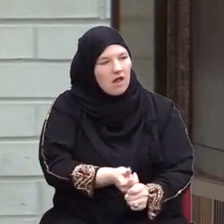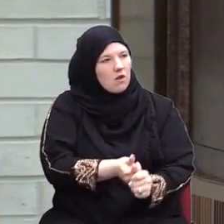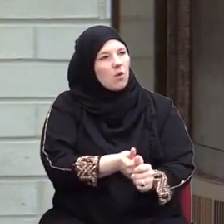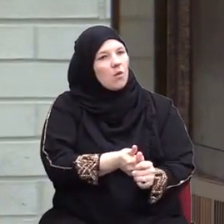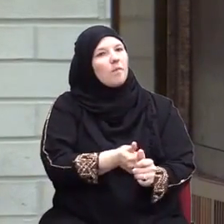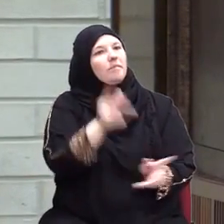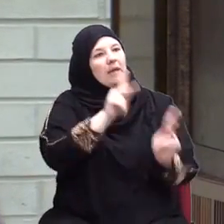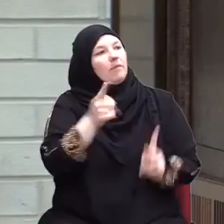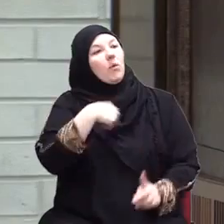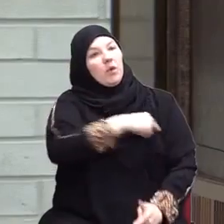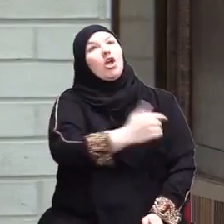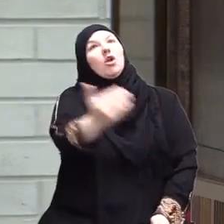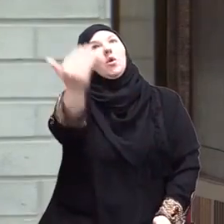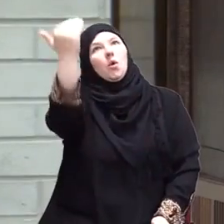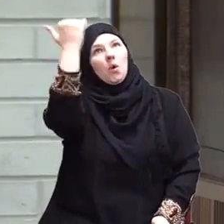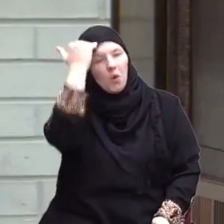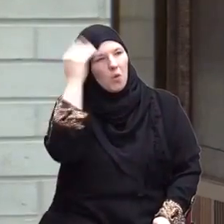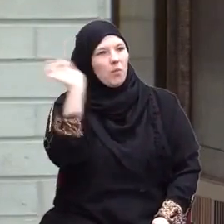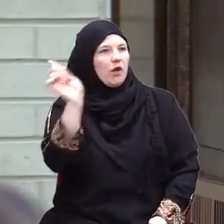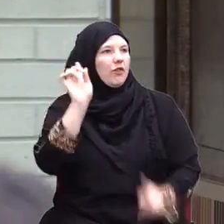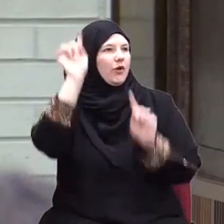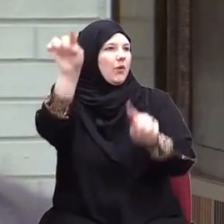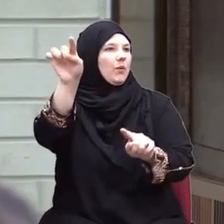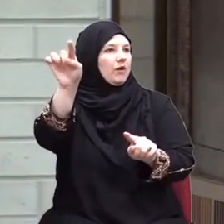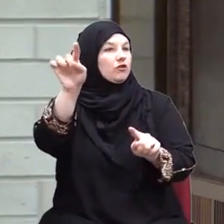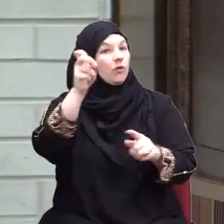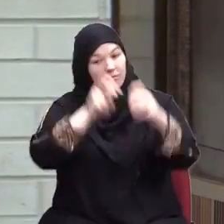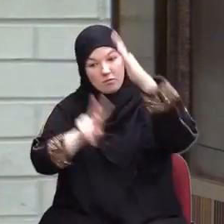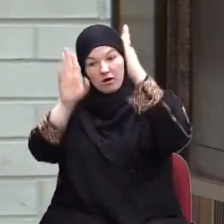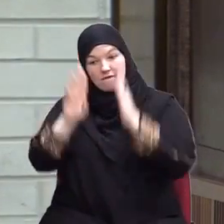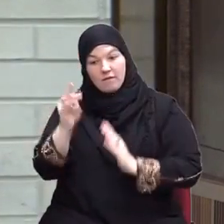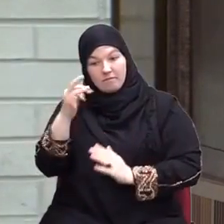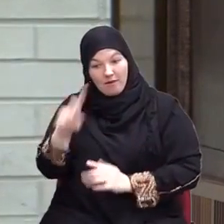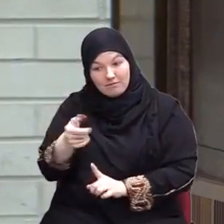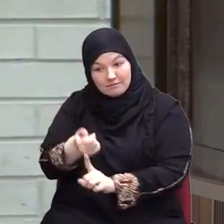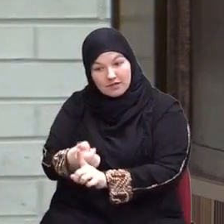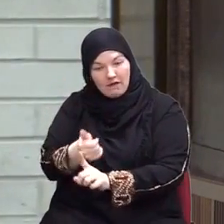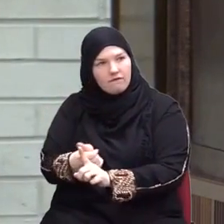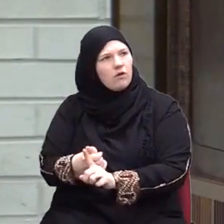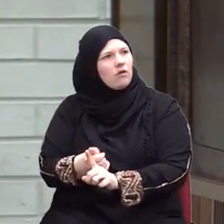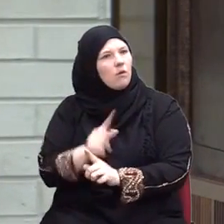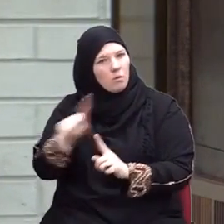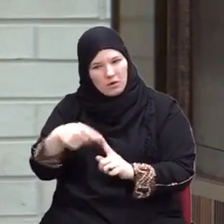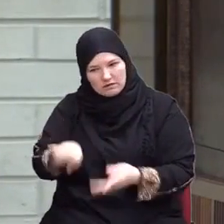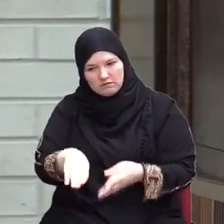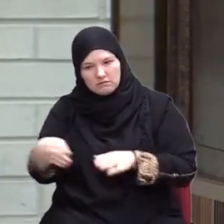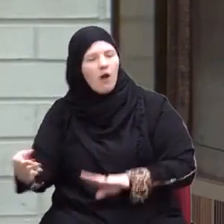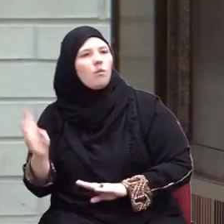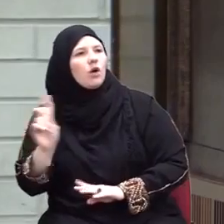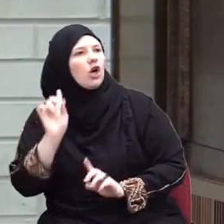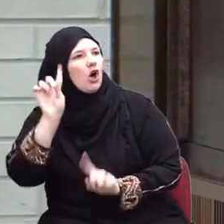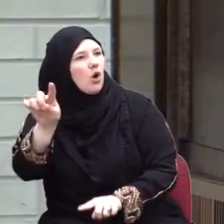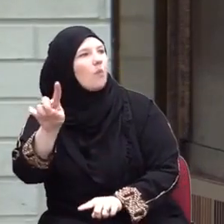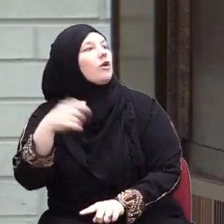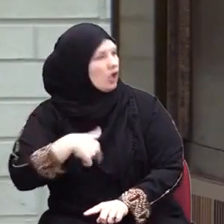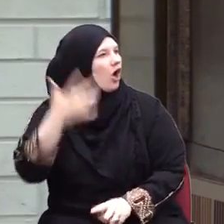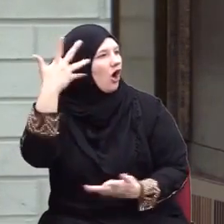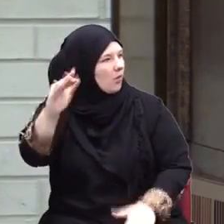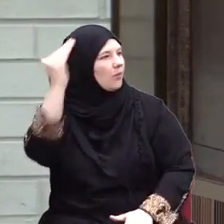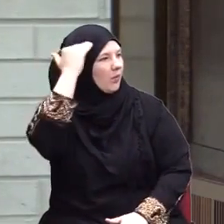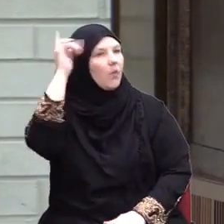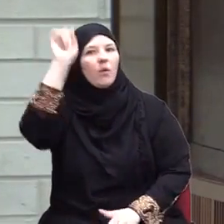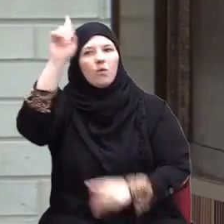be careful. So yudillu doesn't mean that Allah actively pursues